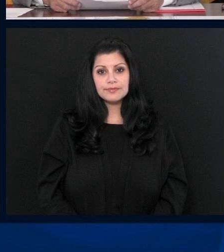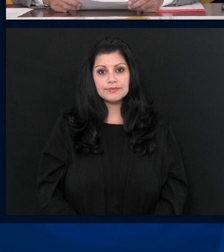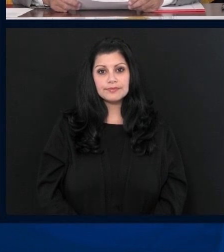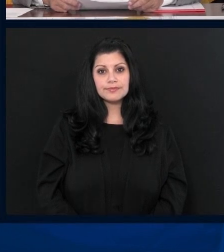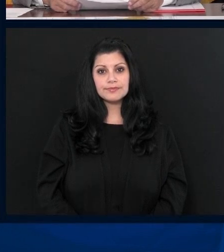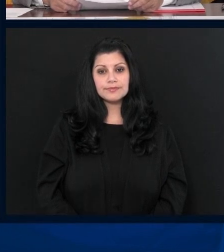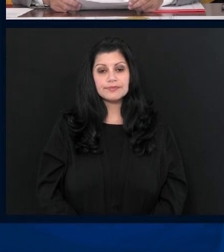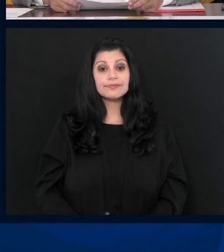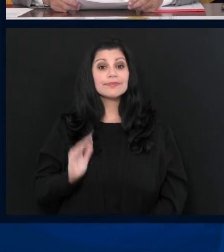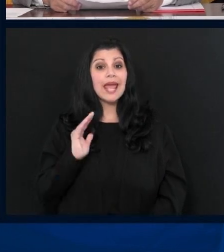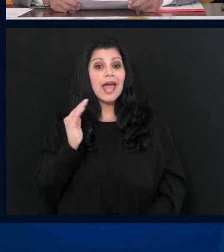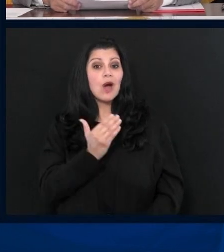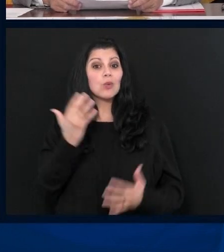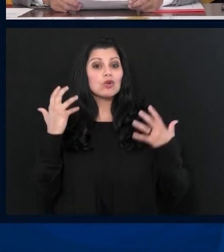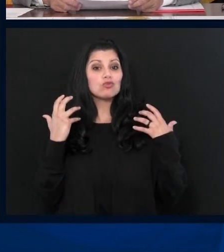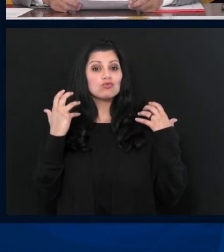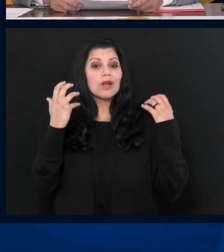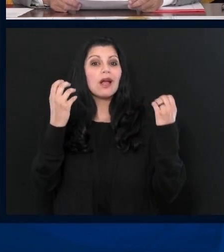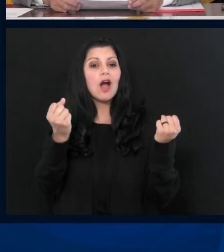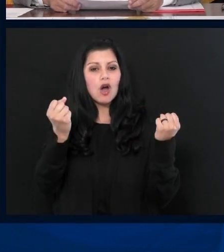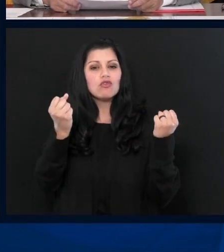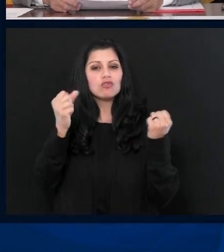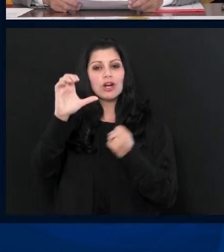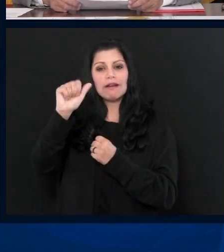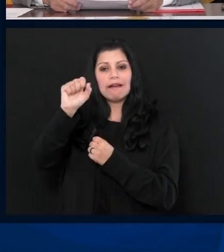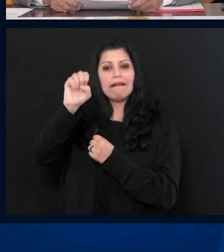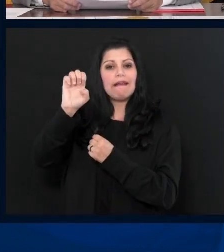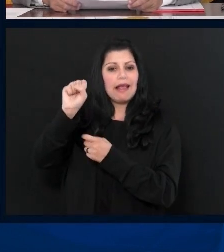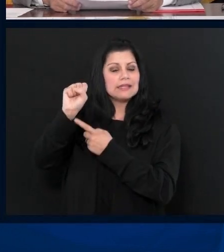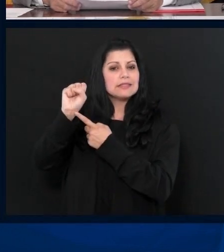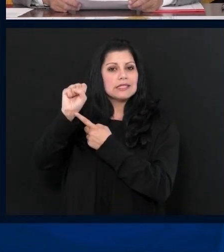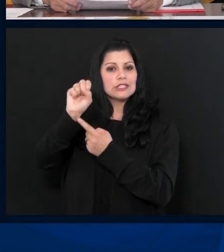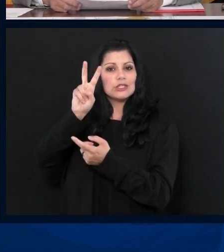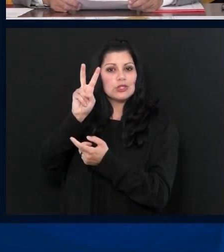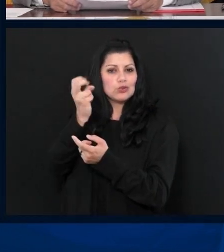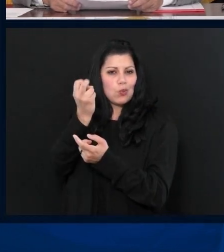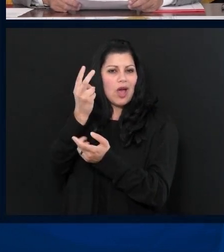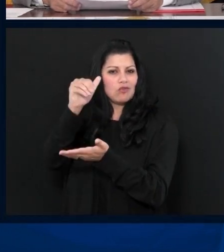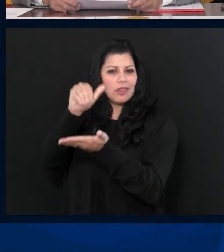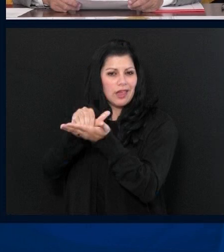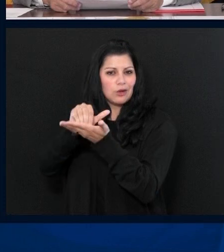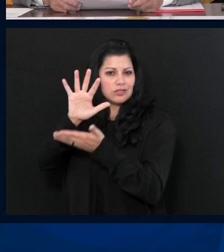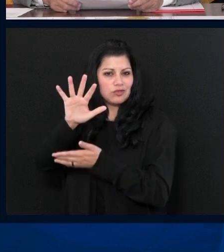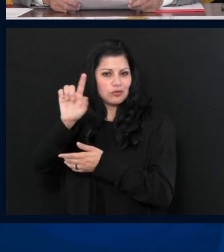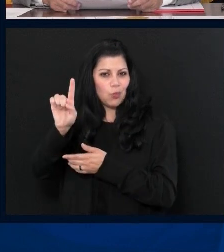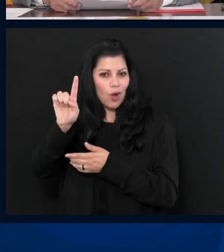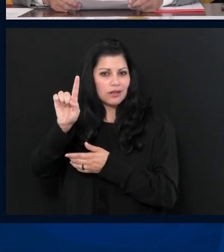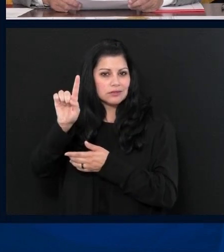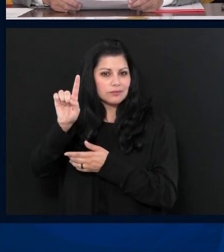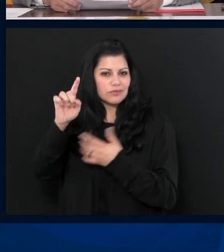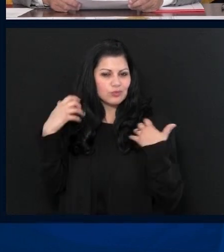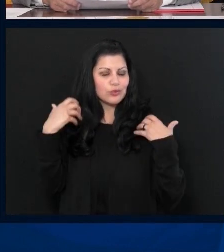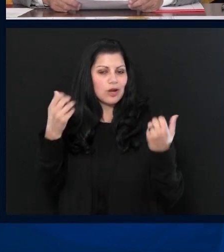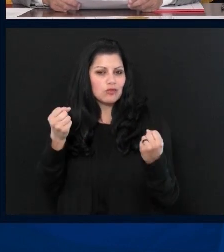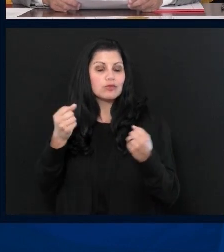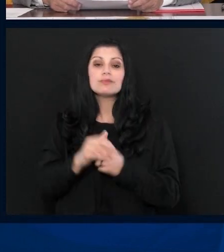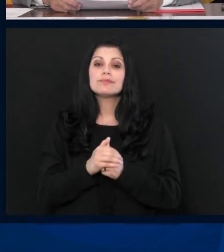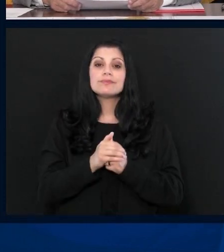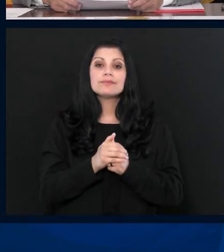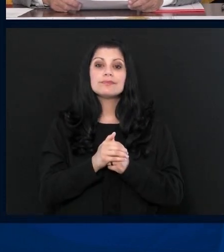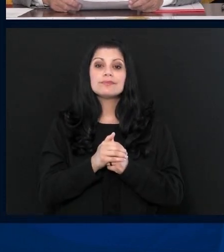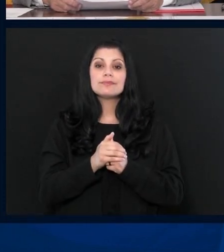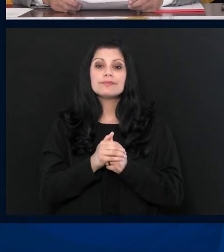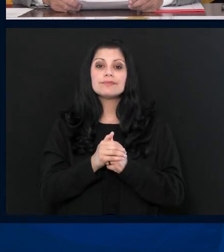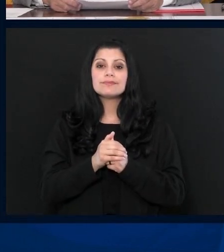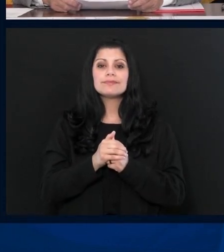our recovered cases are at 12,051. We still have, this number